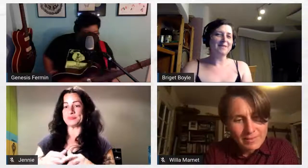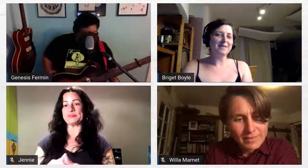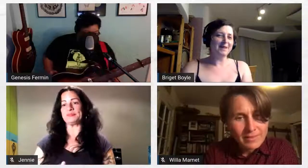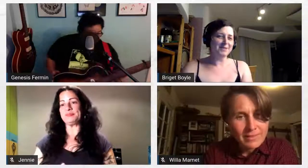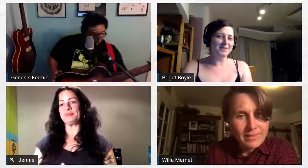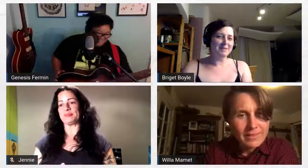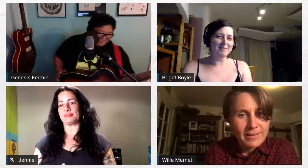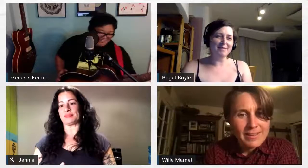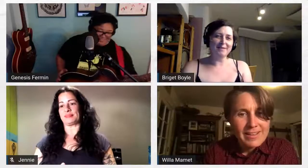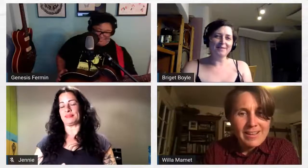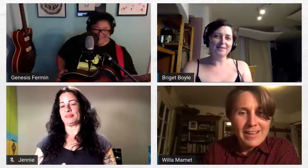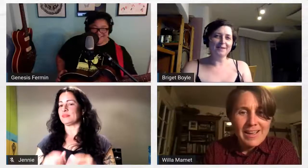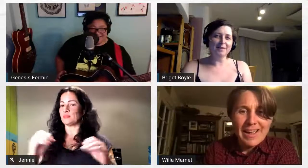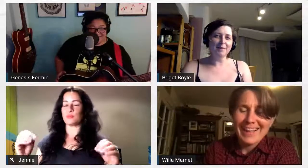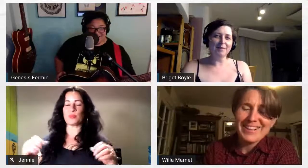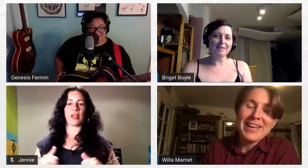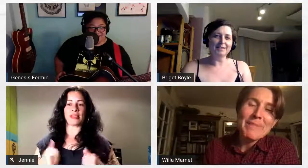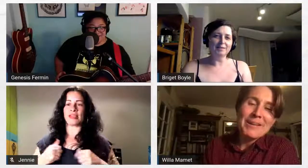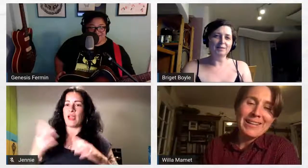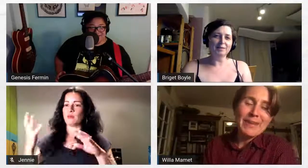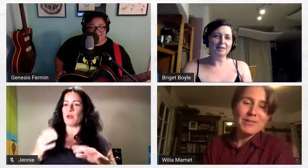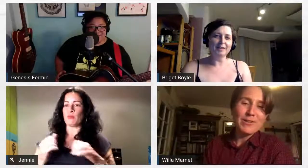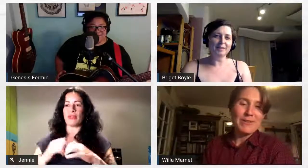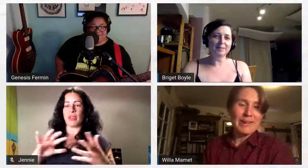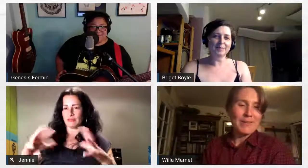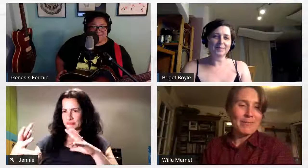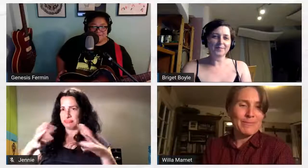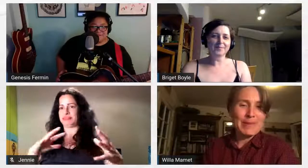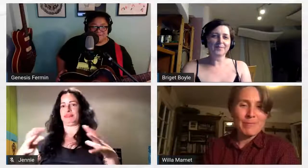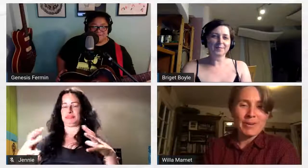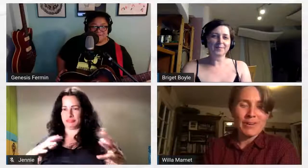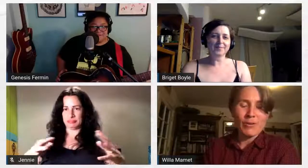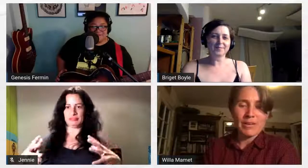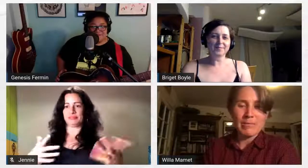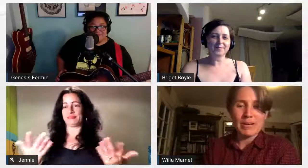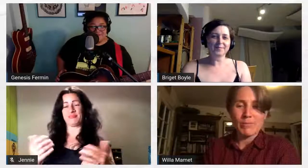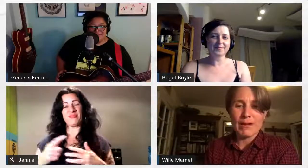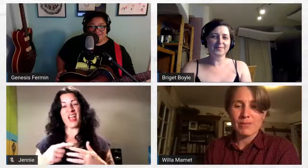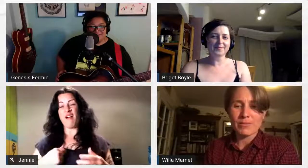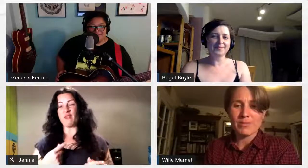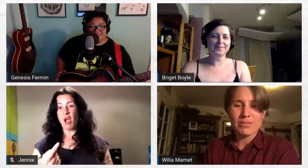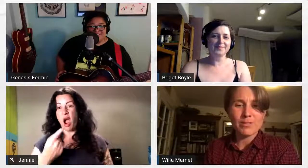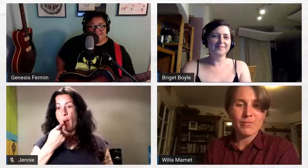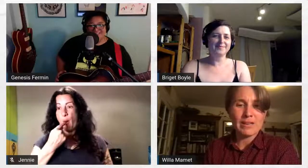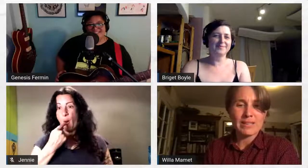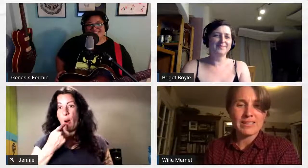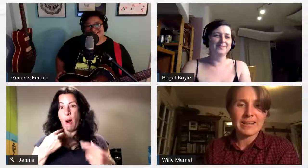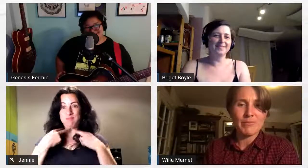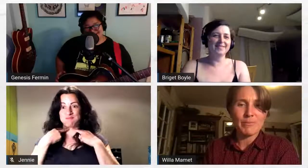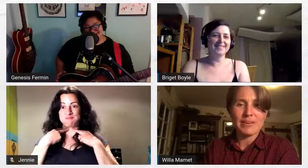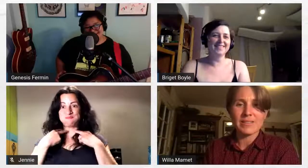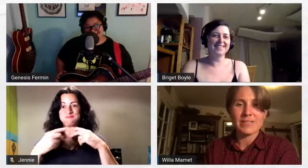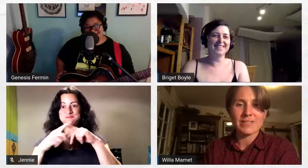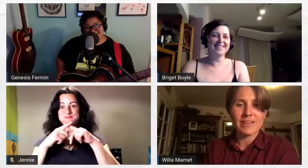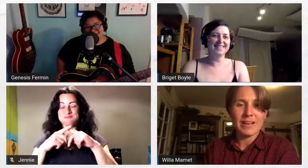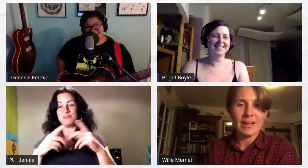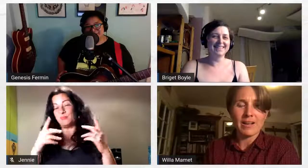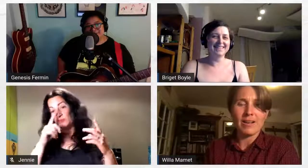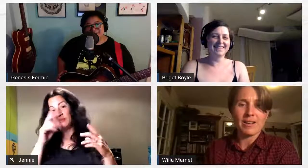There can't be a live stream without a There moment. can't of be a you're live muted. stream without me putting a cork in my own mouth, which is just the funniest thing ever